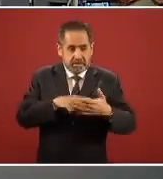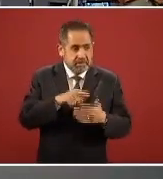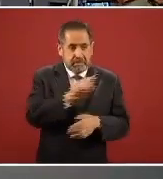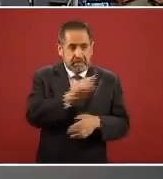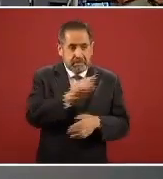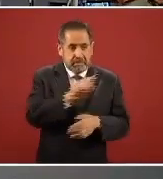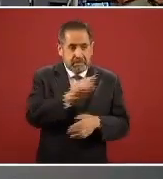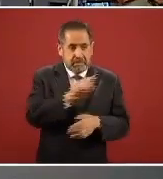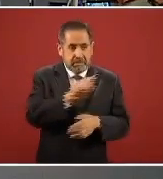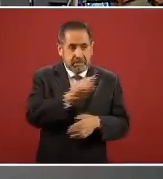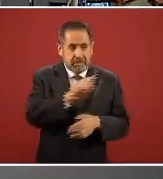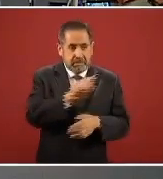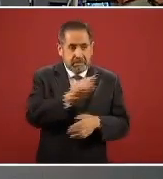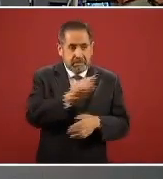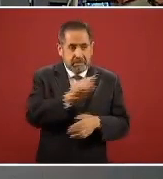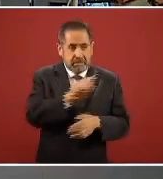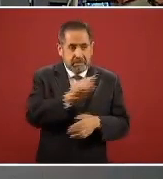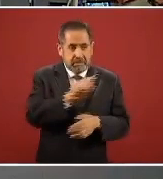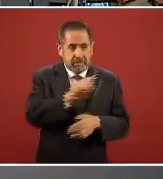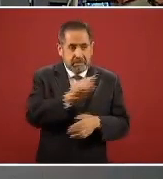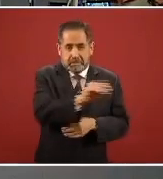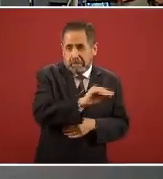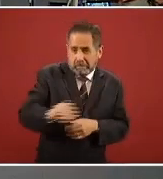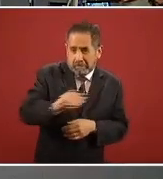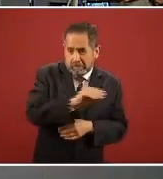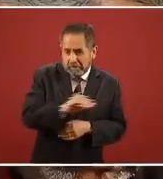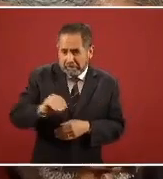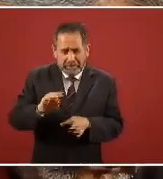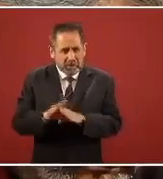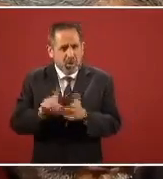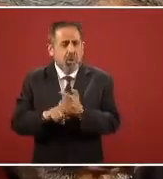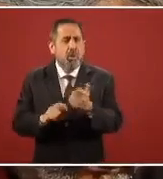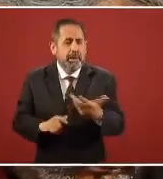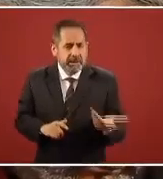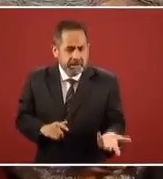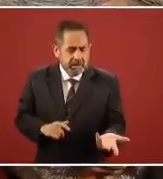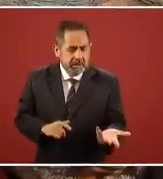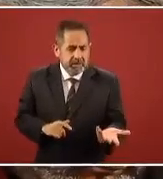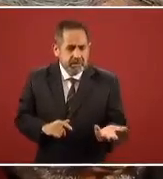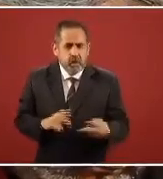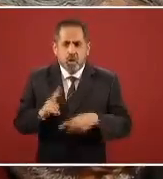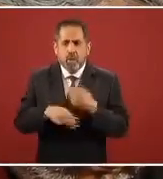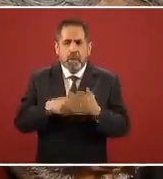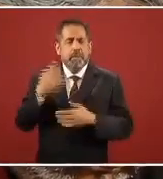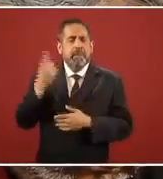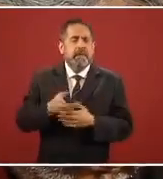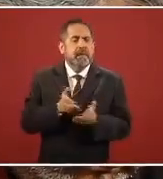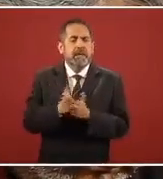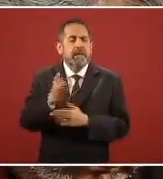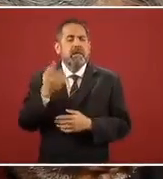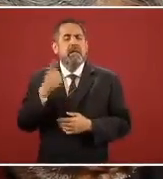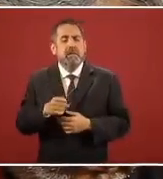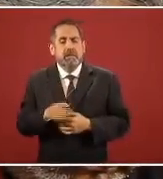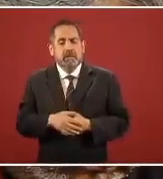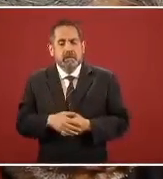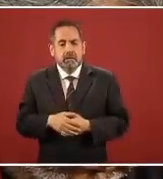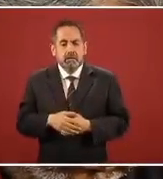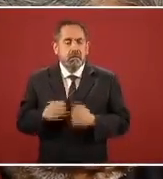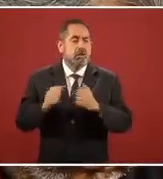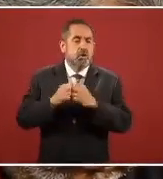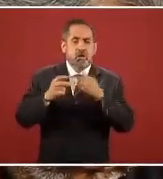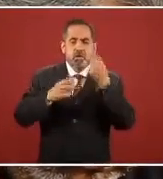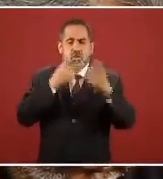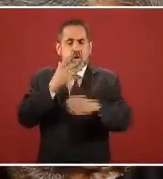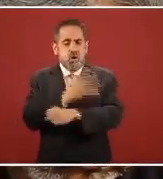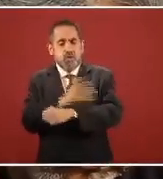tipo. People of this caliber. O cuál va a ser realmente la limpia, porque entonces si nos habla de con un discurso